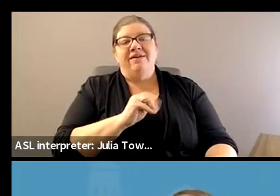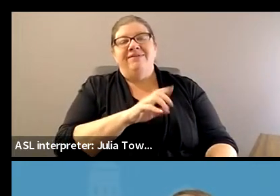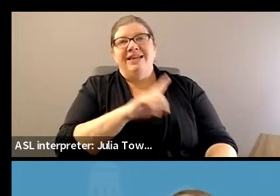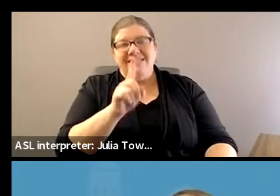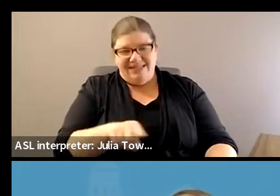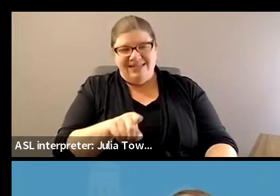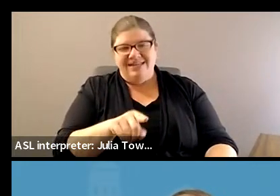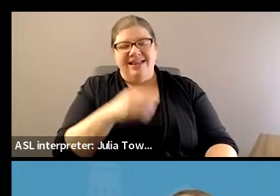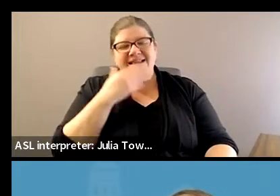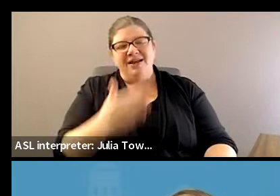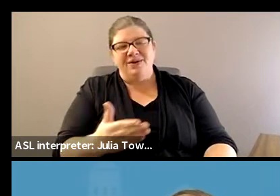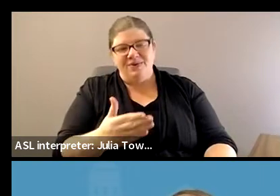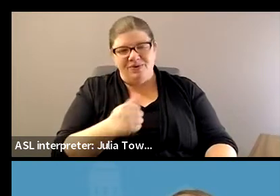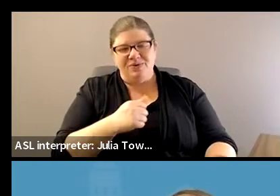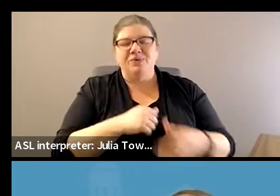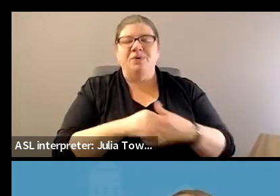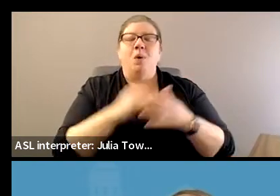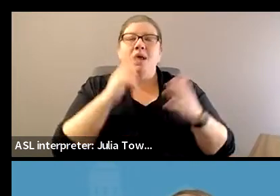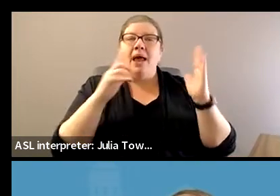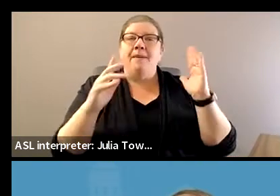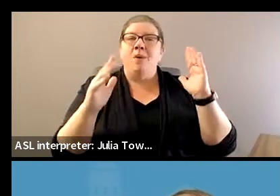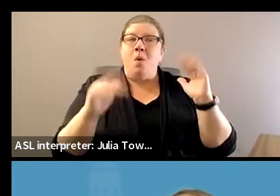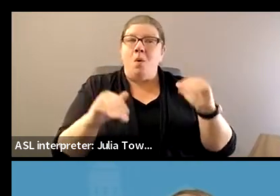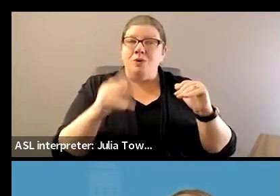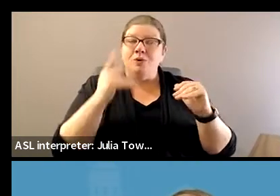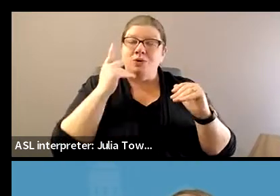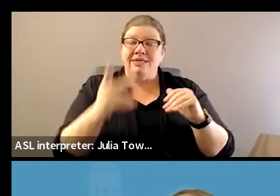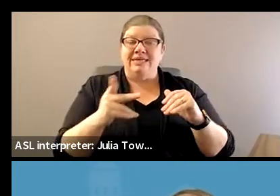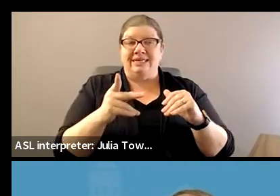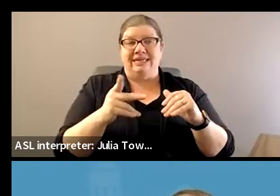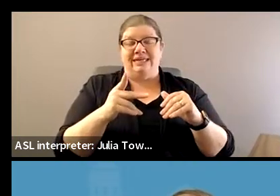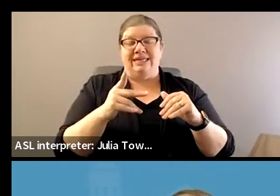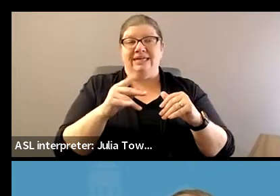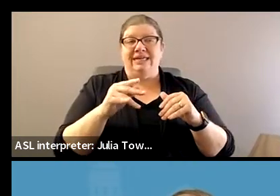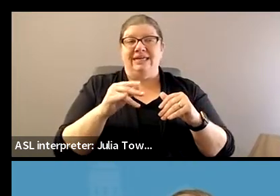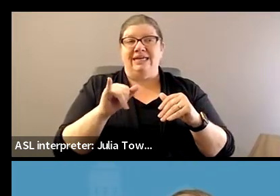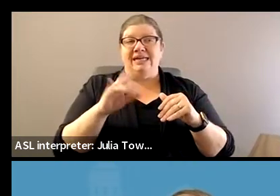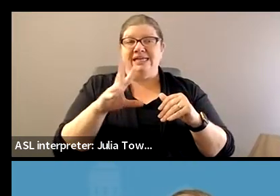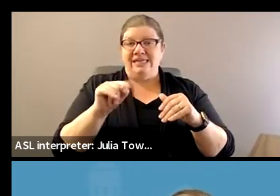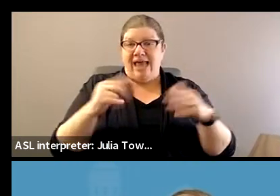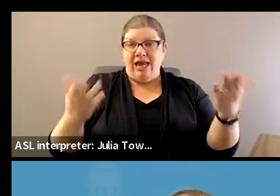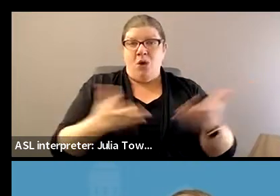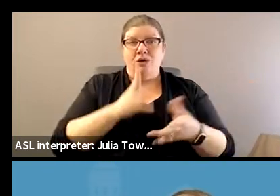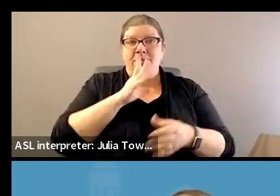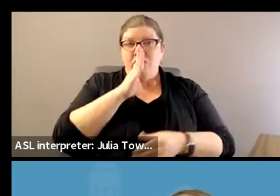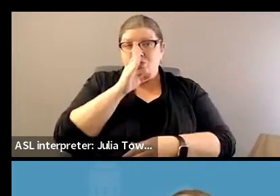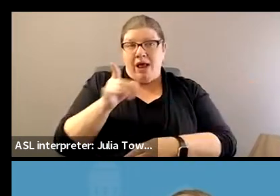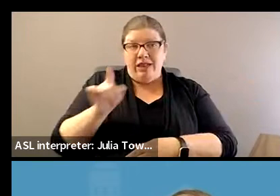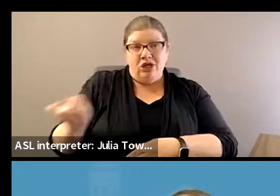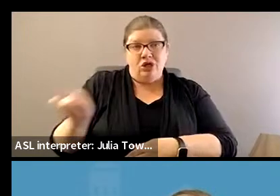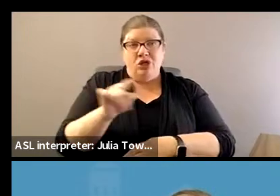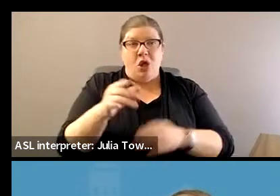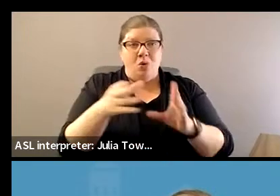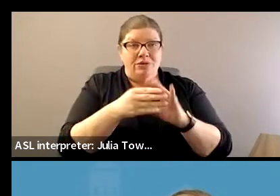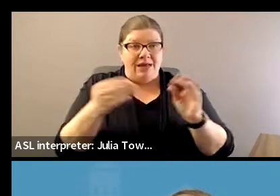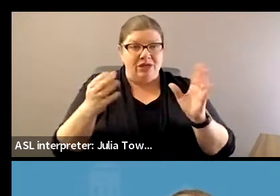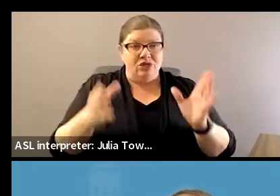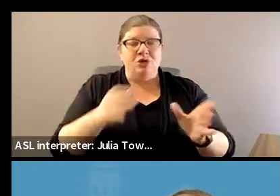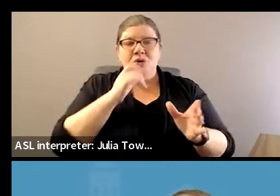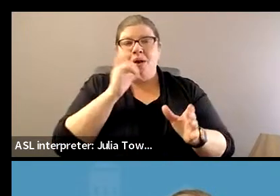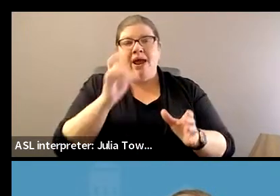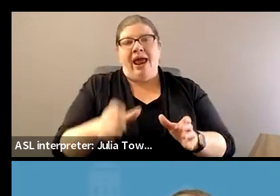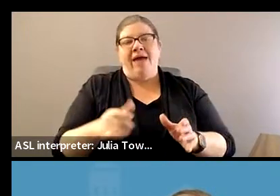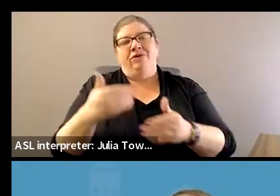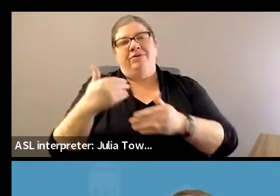times. Yes. So, but I'm hoping to see Insight here so that we can speak directly to those messengers here, and you won't have to